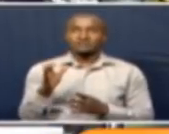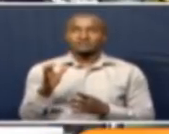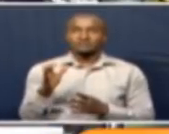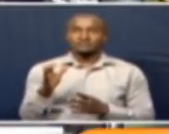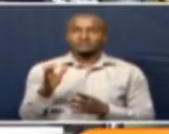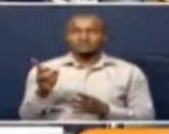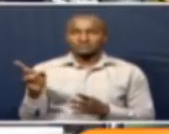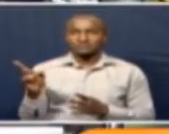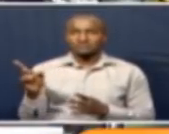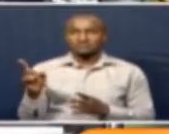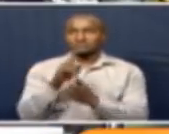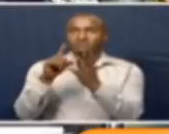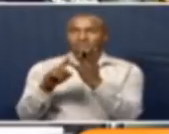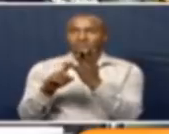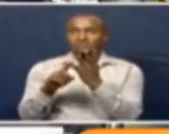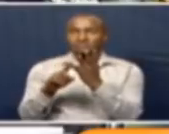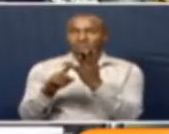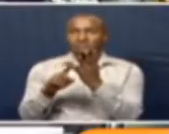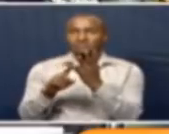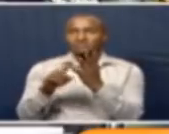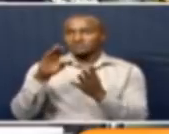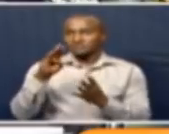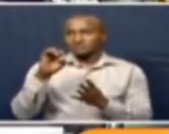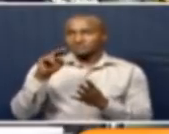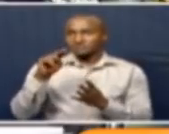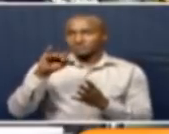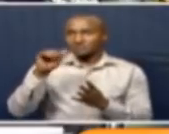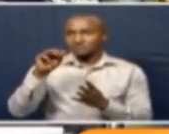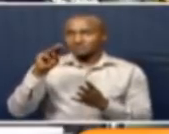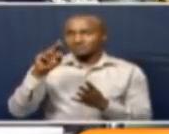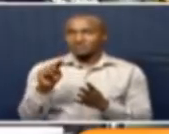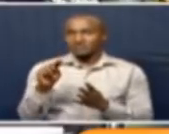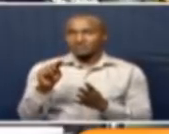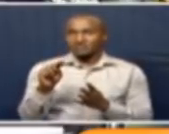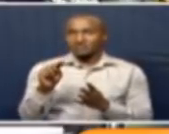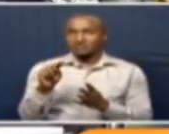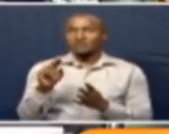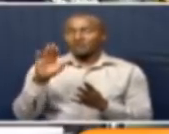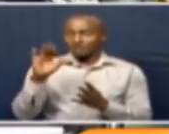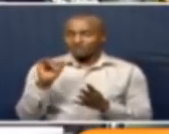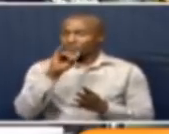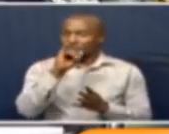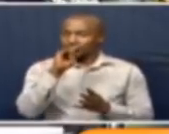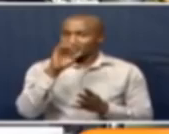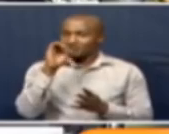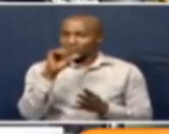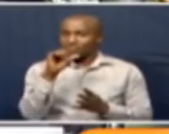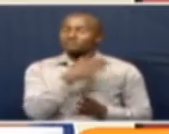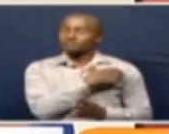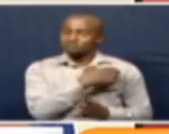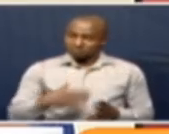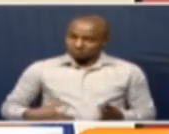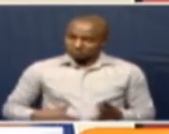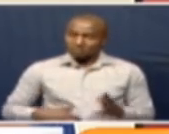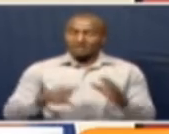Olive. And we're also joined by Benjamin Rachar of In Vogue Modeling Agency. Let's get